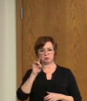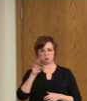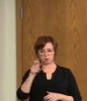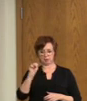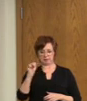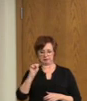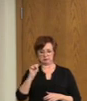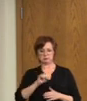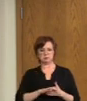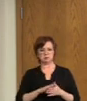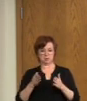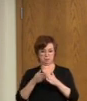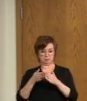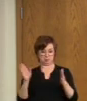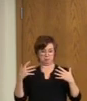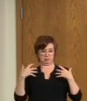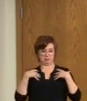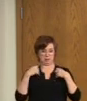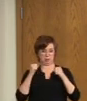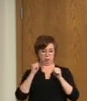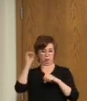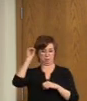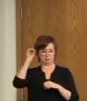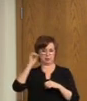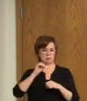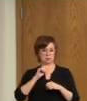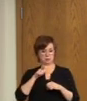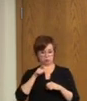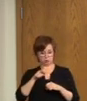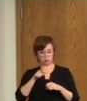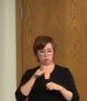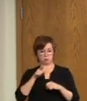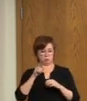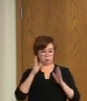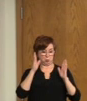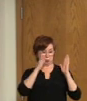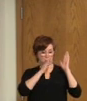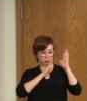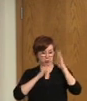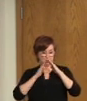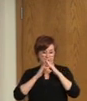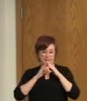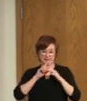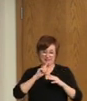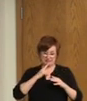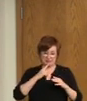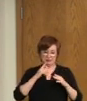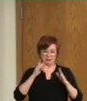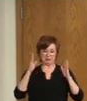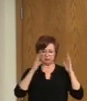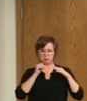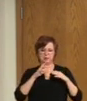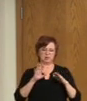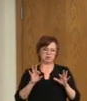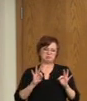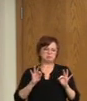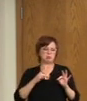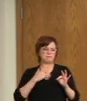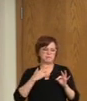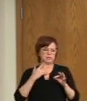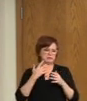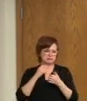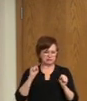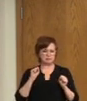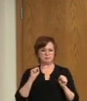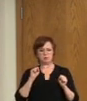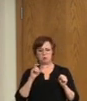from a public health standpoint, how concerned are you about a drastic rise in cases again after Christmas, even with all